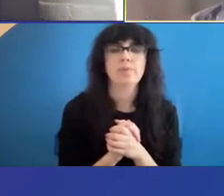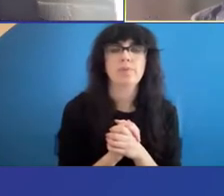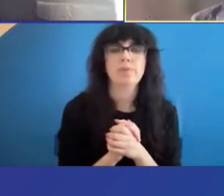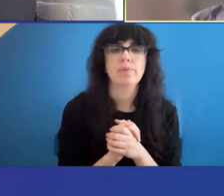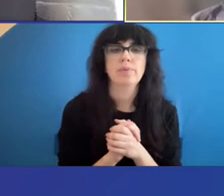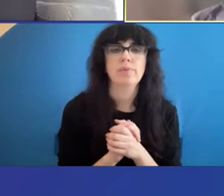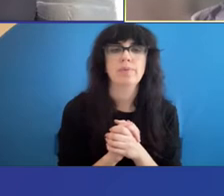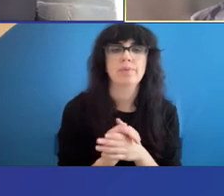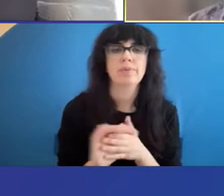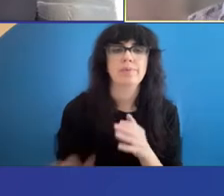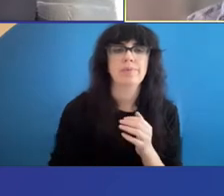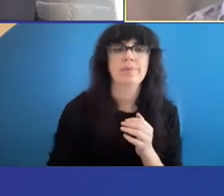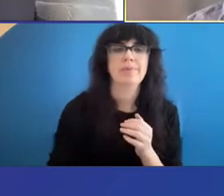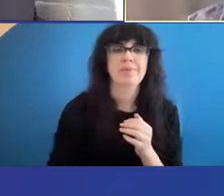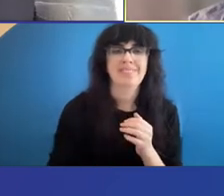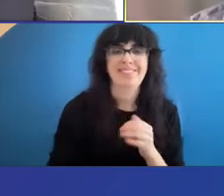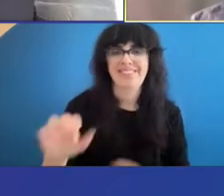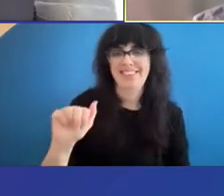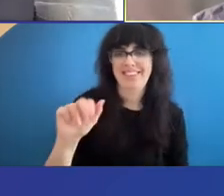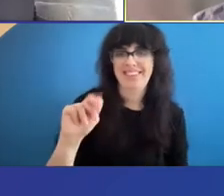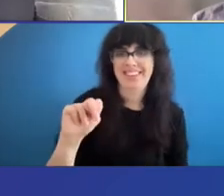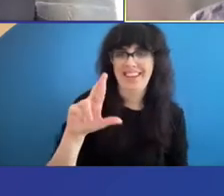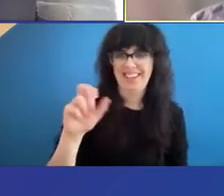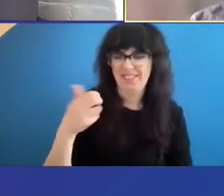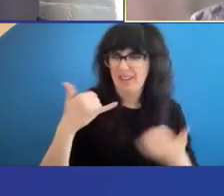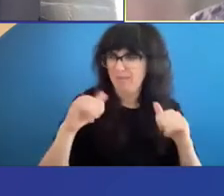I'm mentally unpacking your question, Kyle.